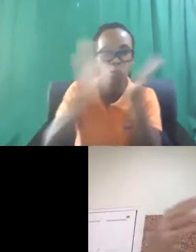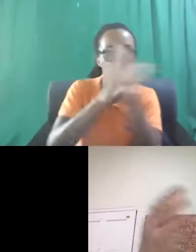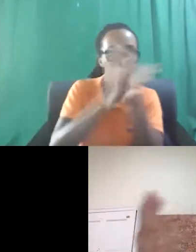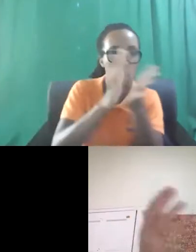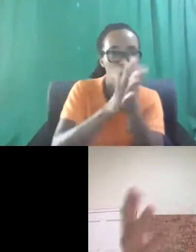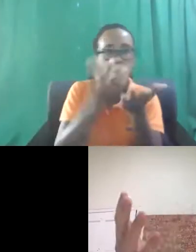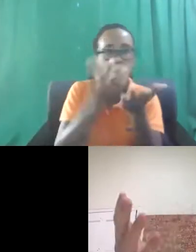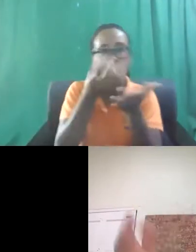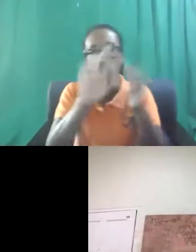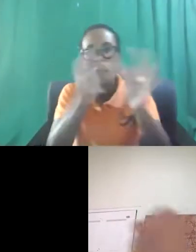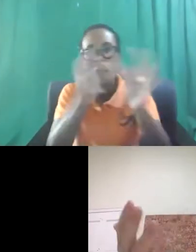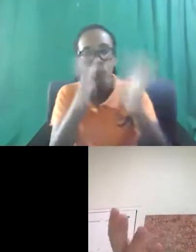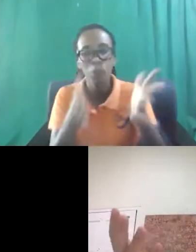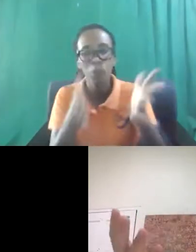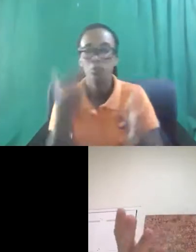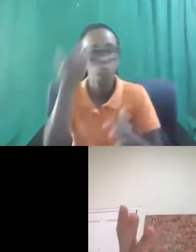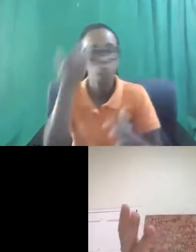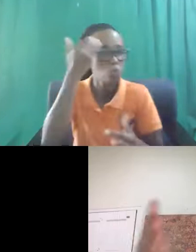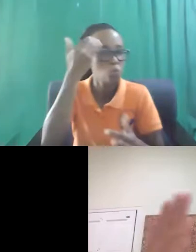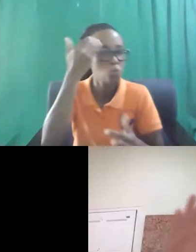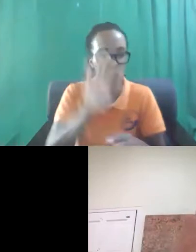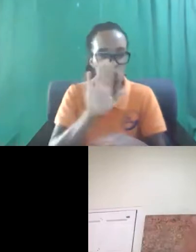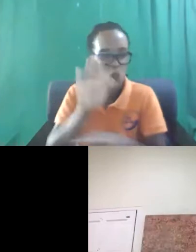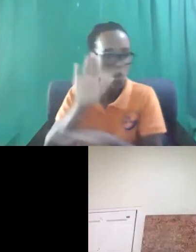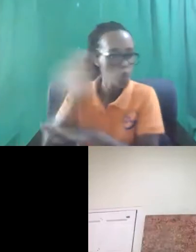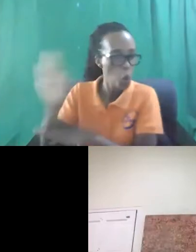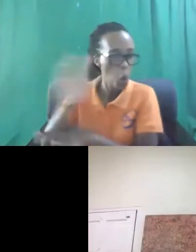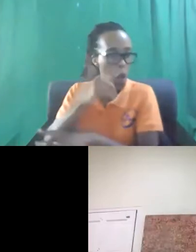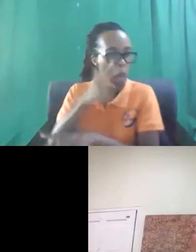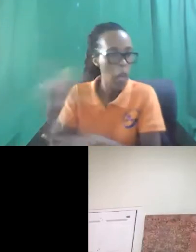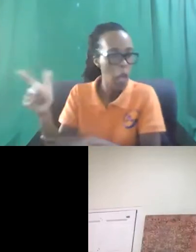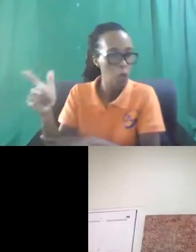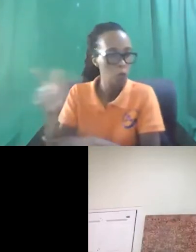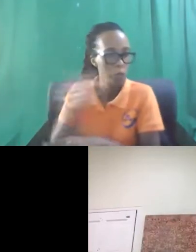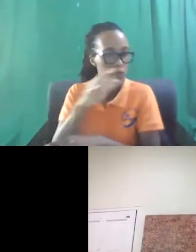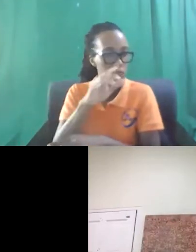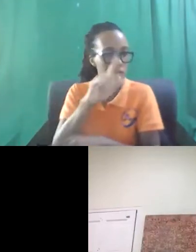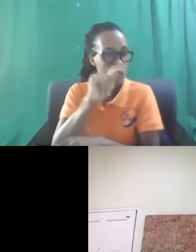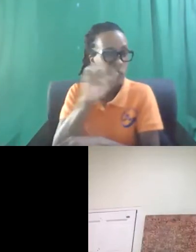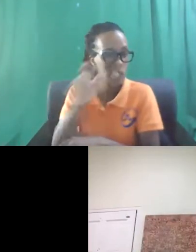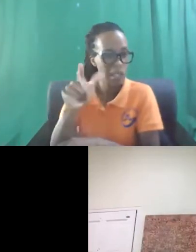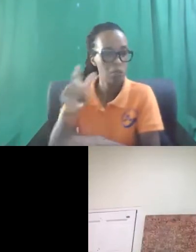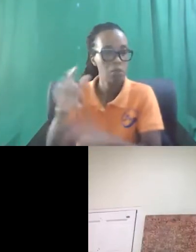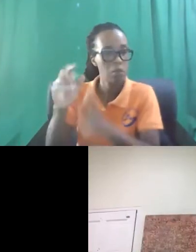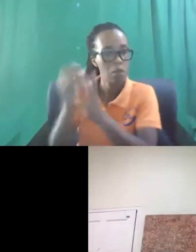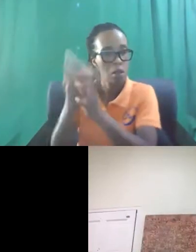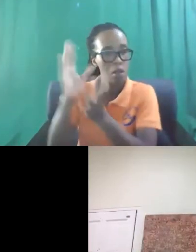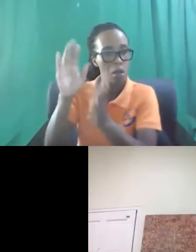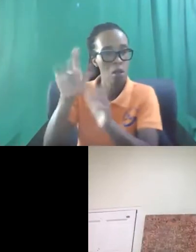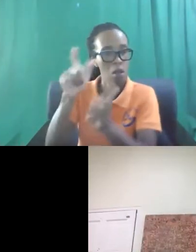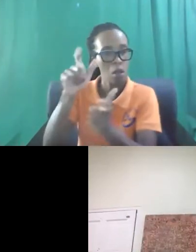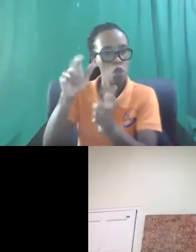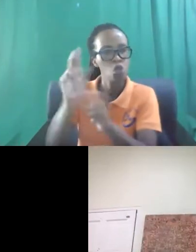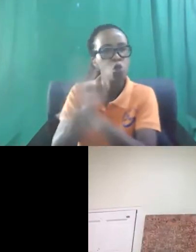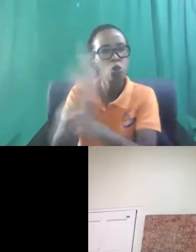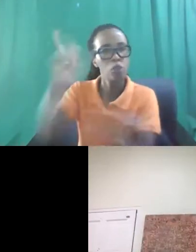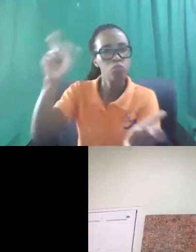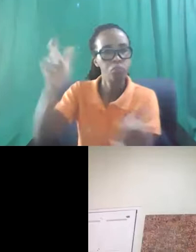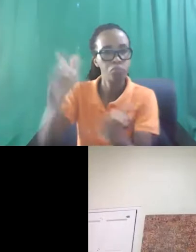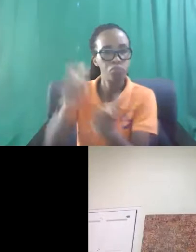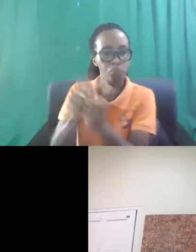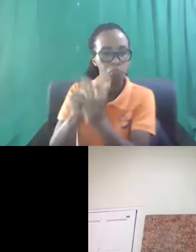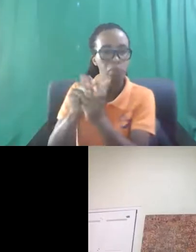determined not to include certain languages, then that's the reduction of those languages happens as a result. It's not